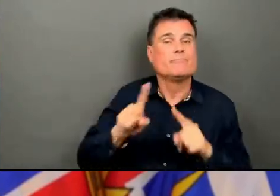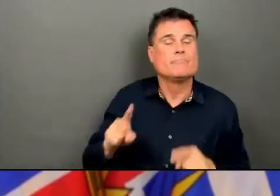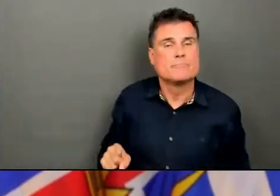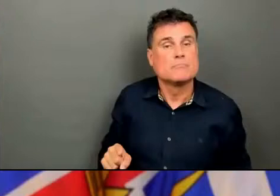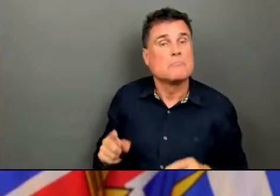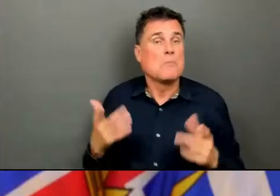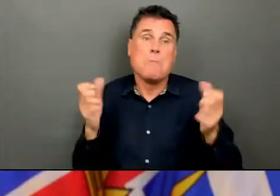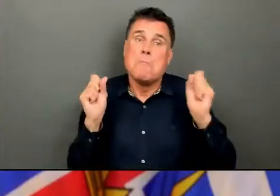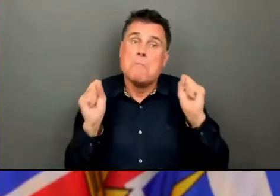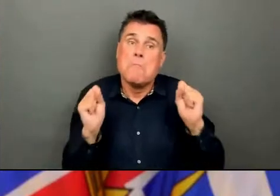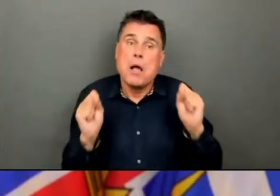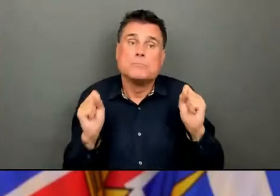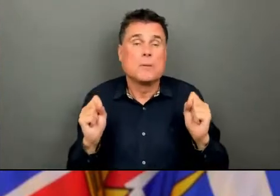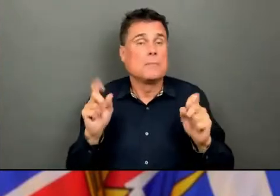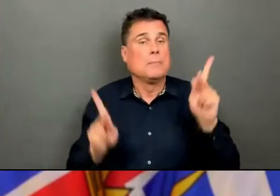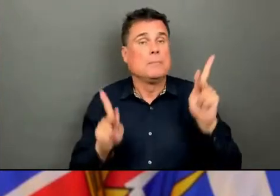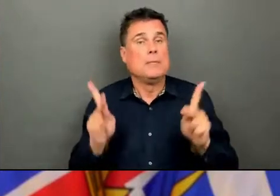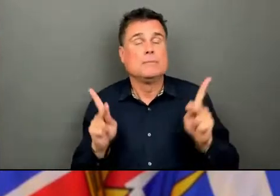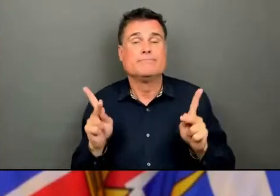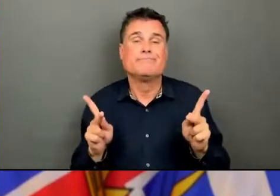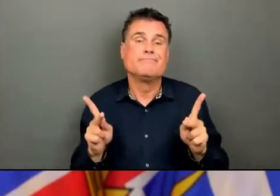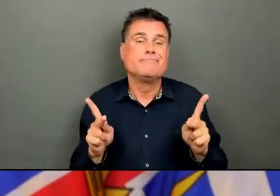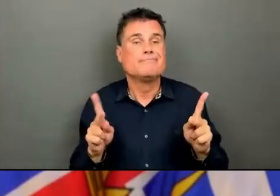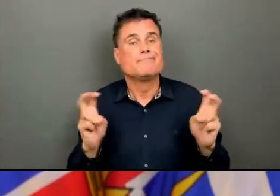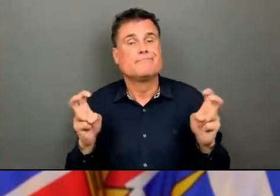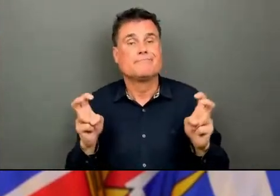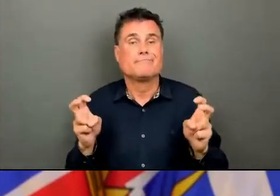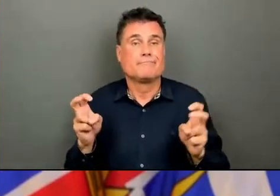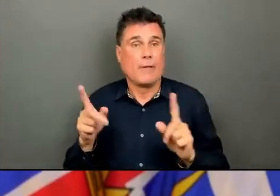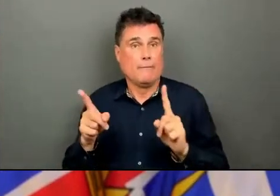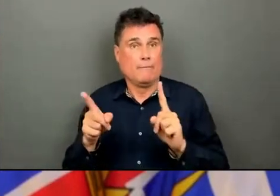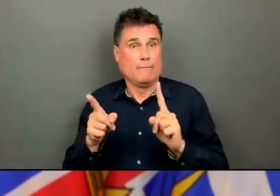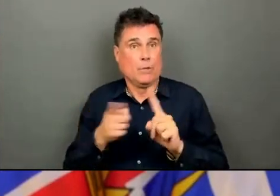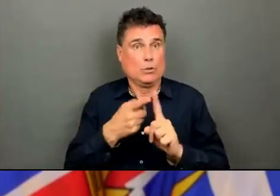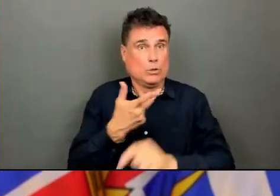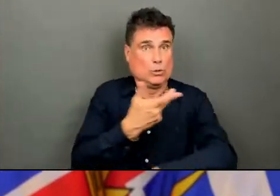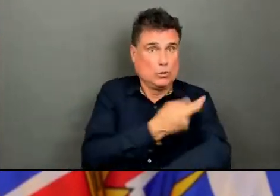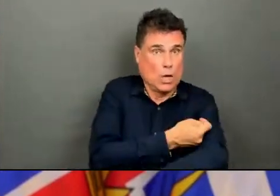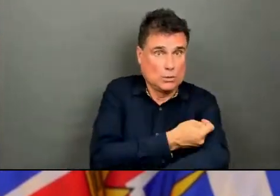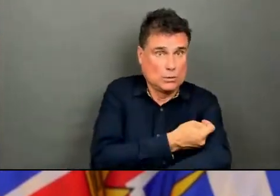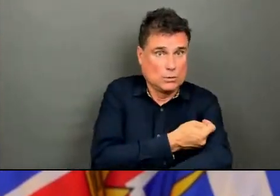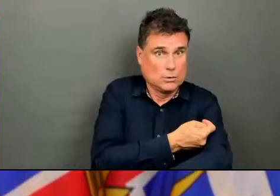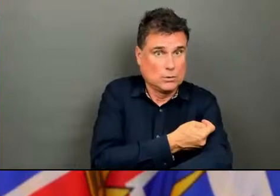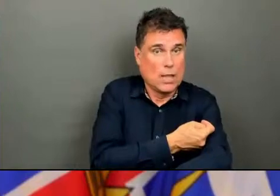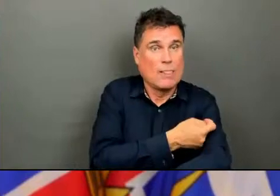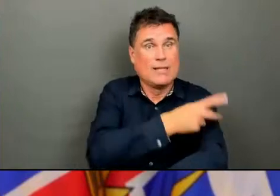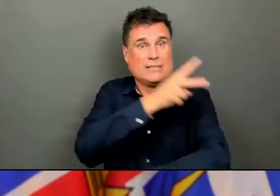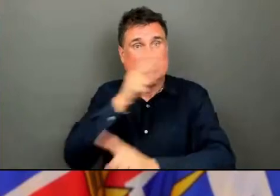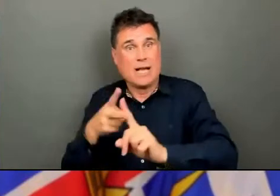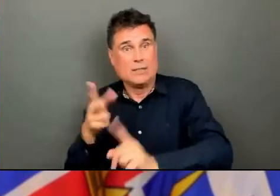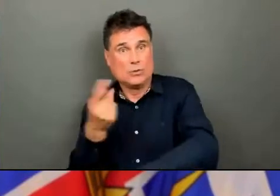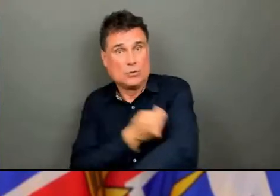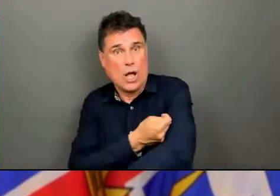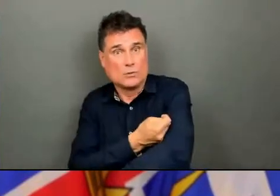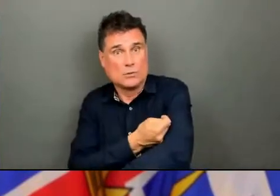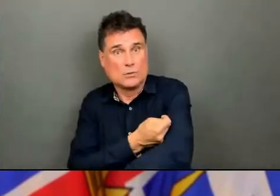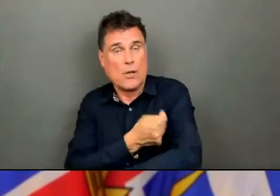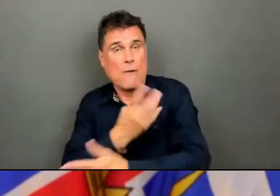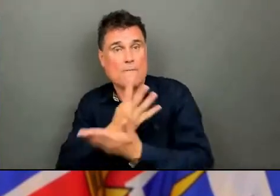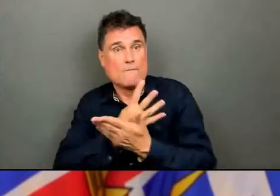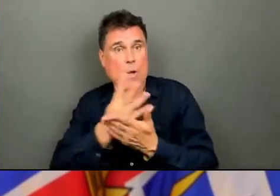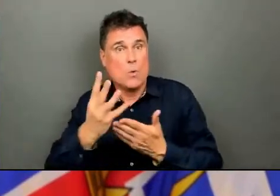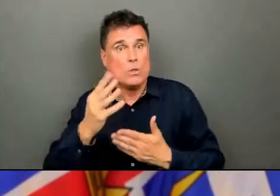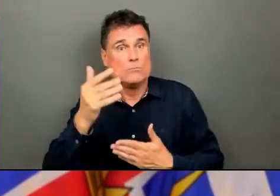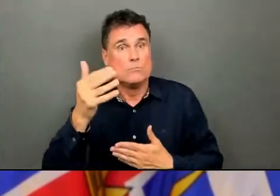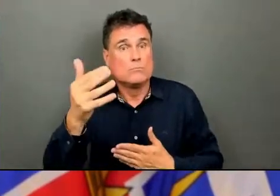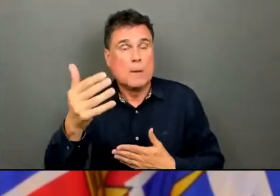the vaccine at a shorter interval may need a booster dose sooner. So those are all the questions that we don't know